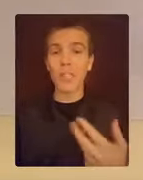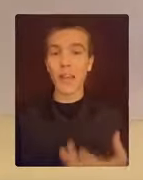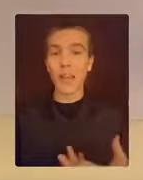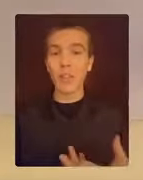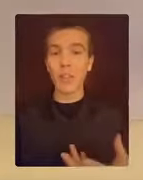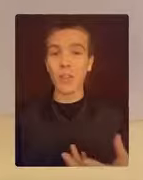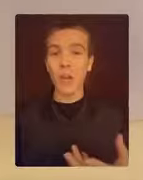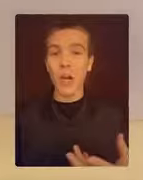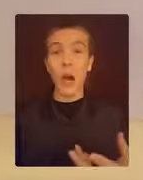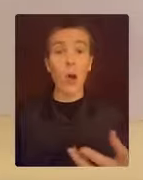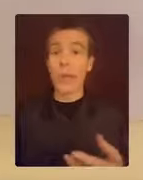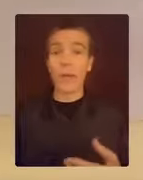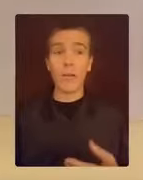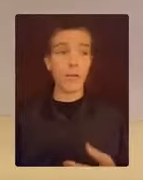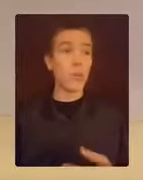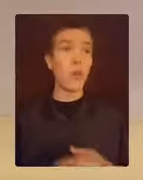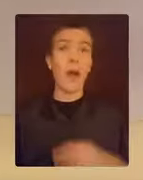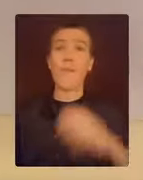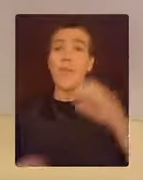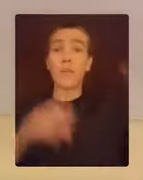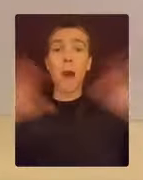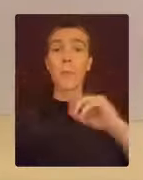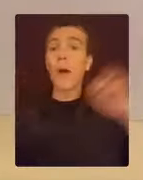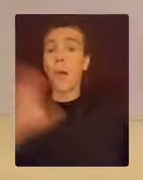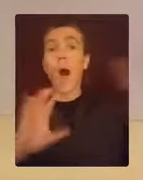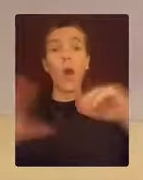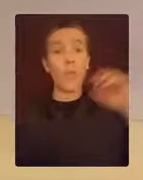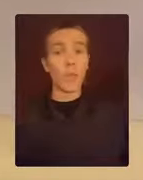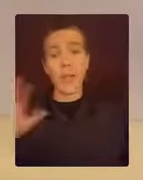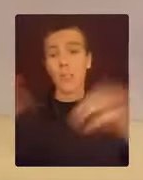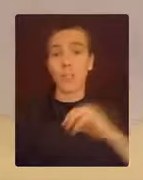dream scares you, oh man, you'll have things popping